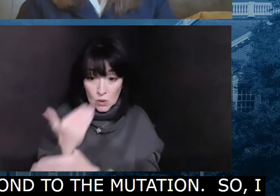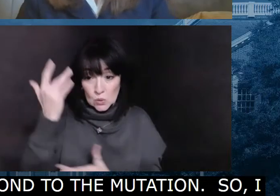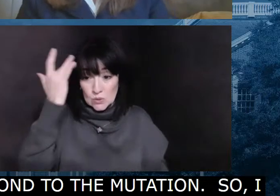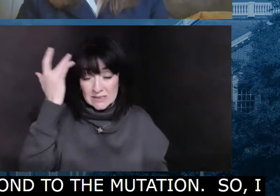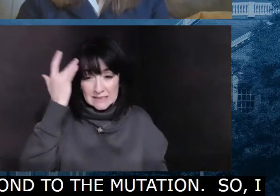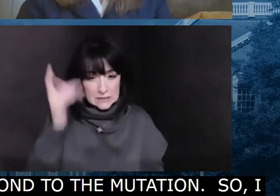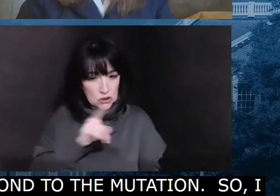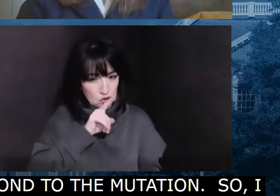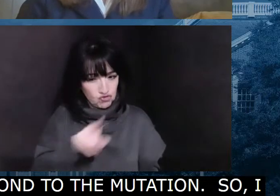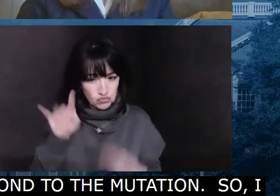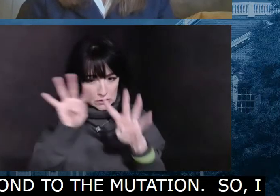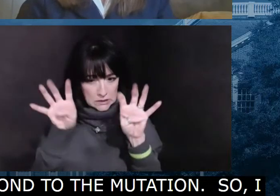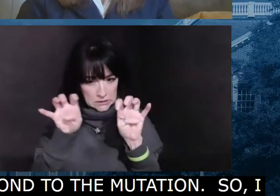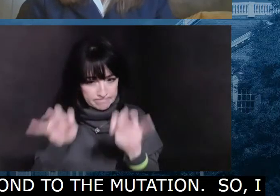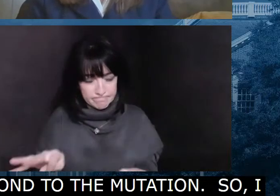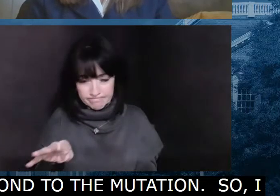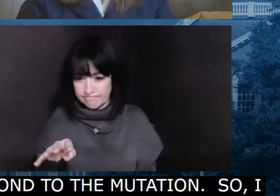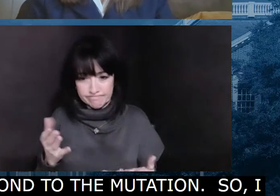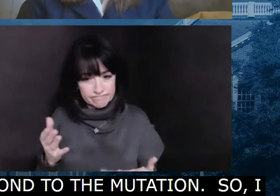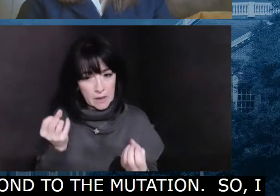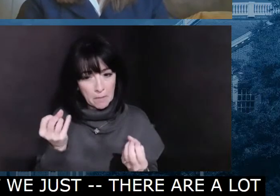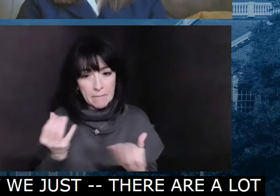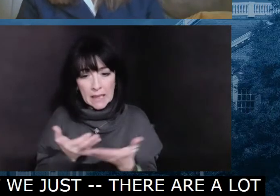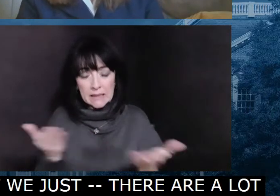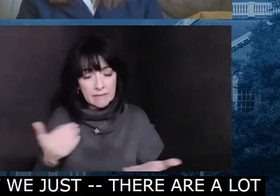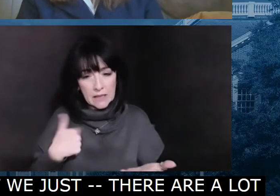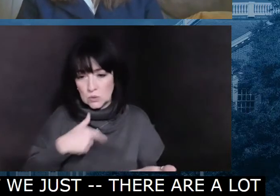now. Thank you. All